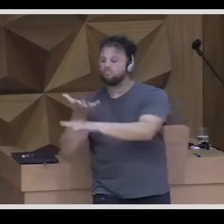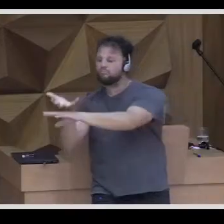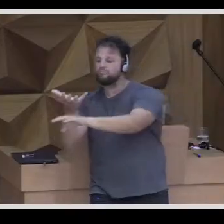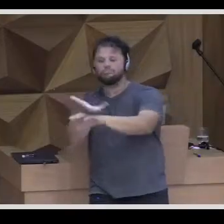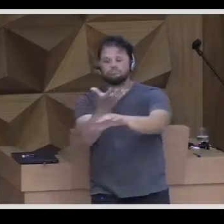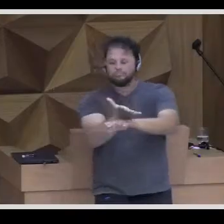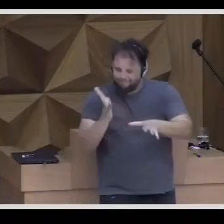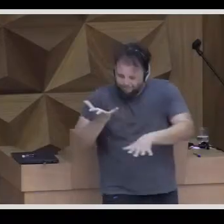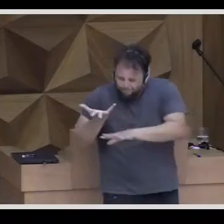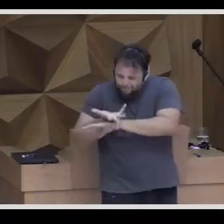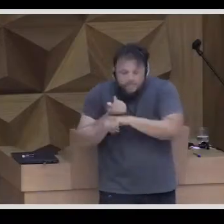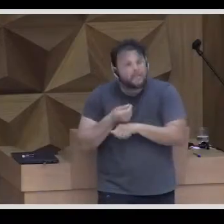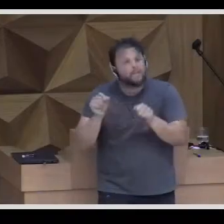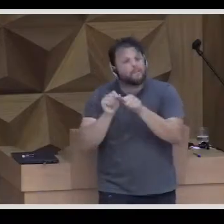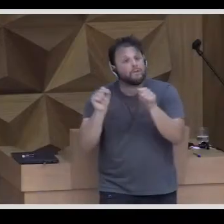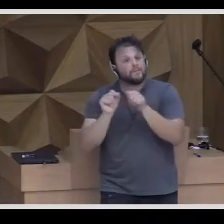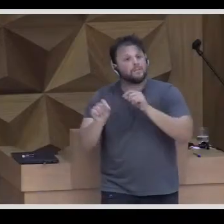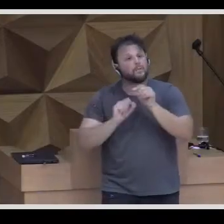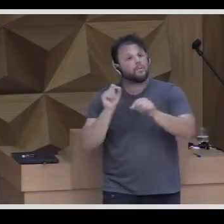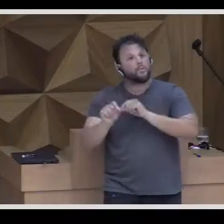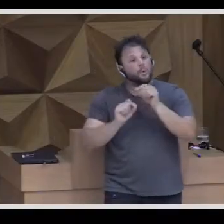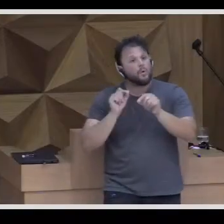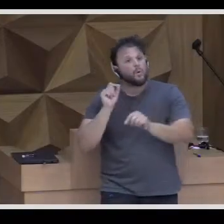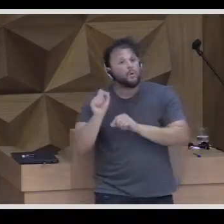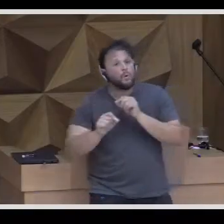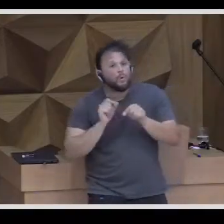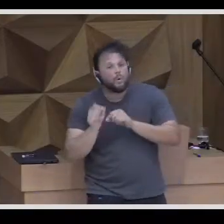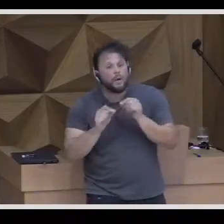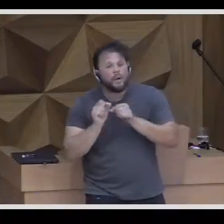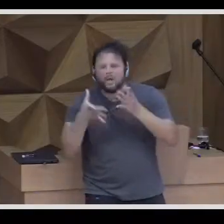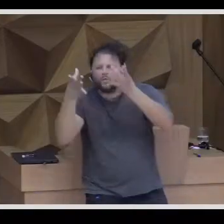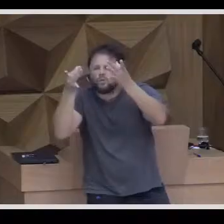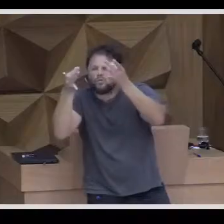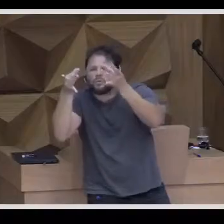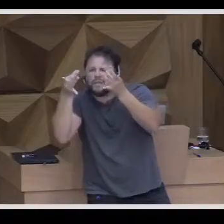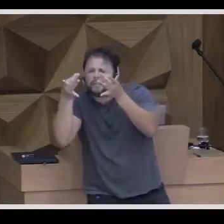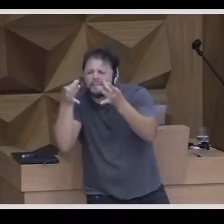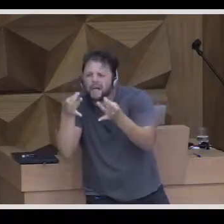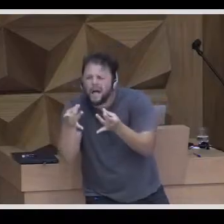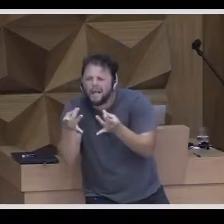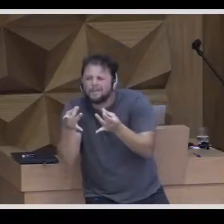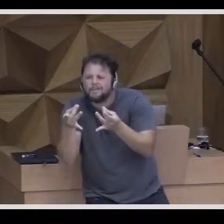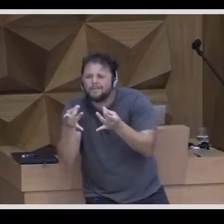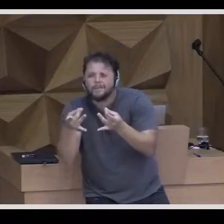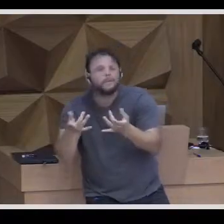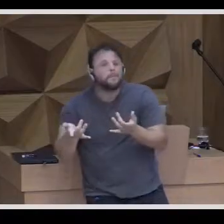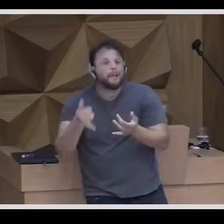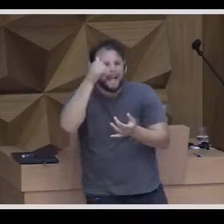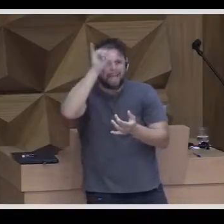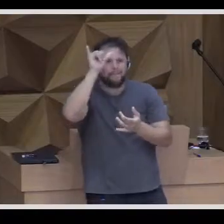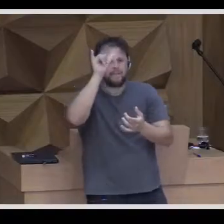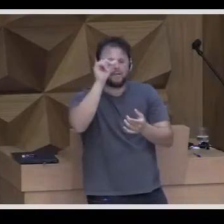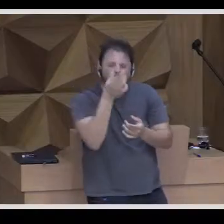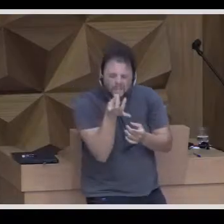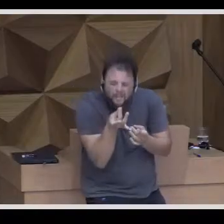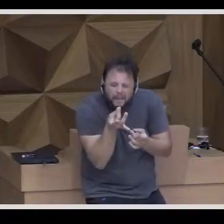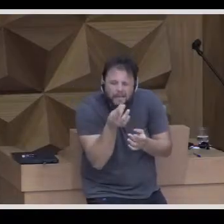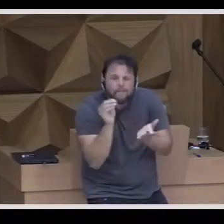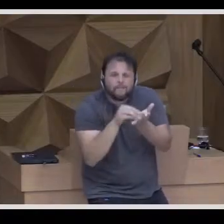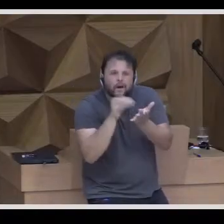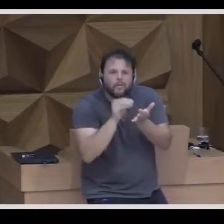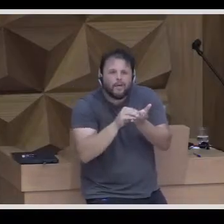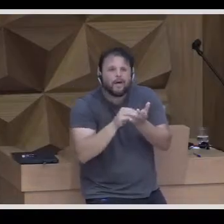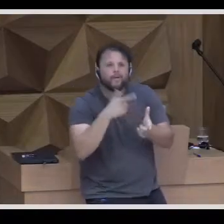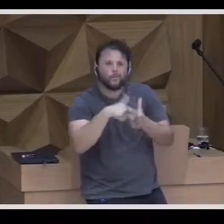in the simplest possible way, I have a kind of one-person crusade about this. Like many of us, I get asked to review papers